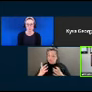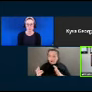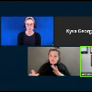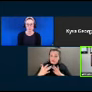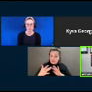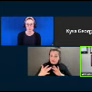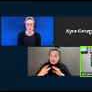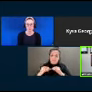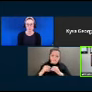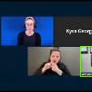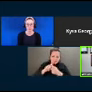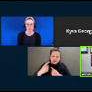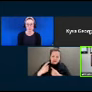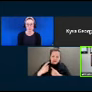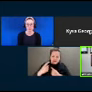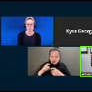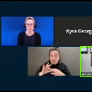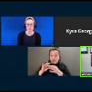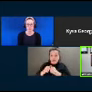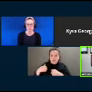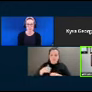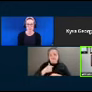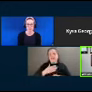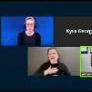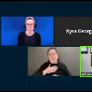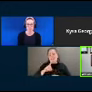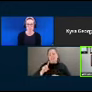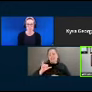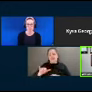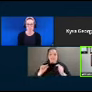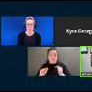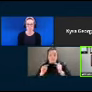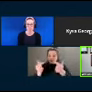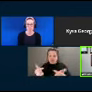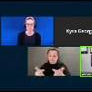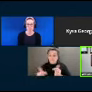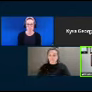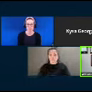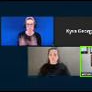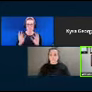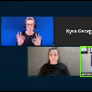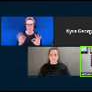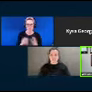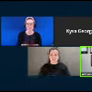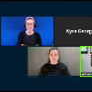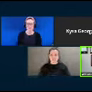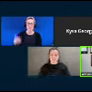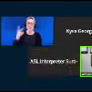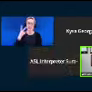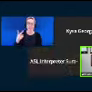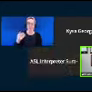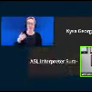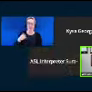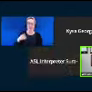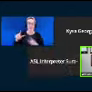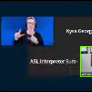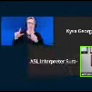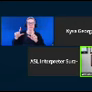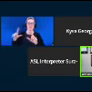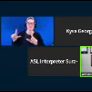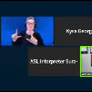reach out more specifically and coordinate with us, I'm happy to do that as well. And I see here there's a barcode for some